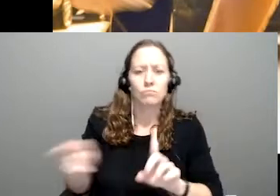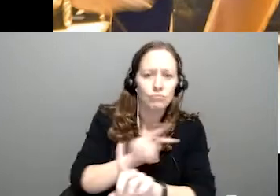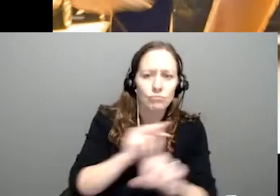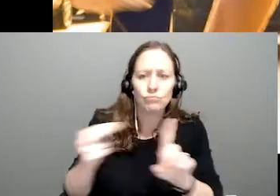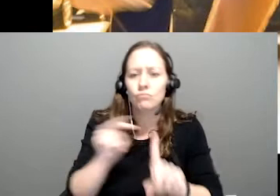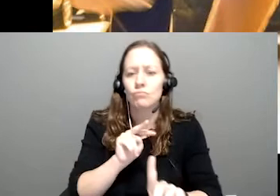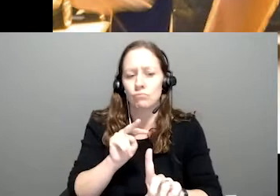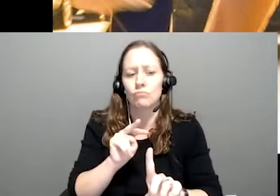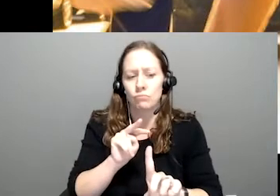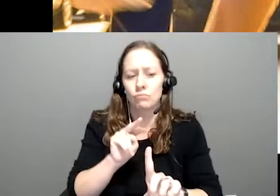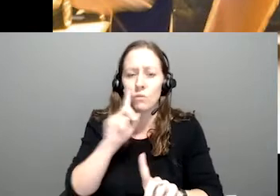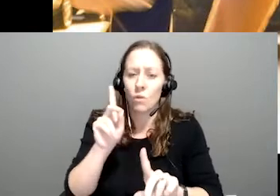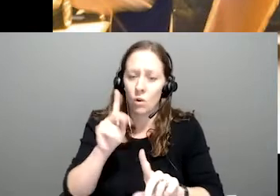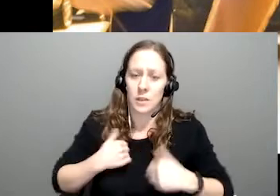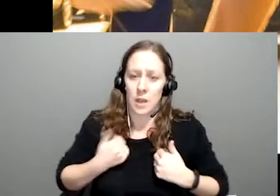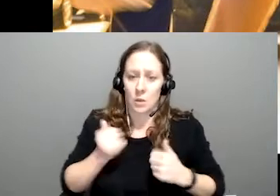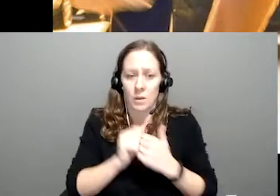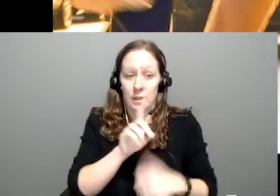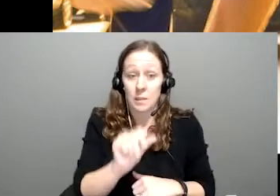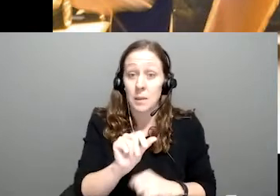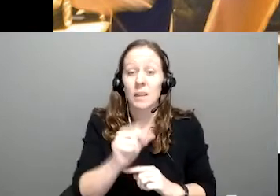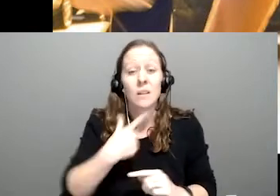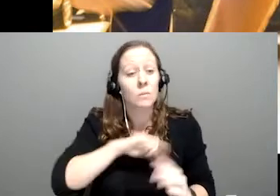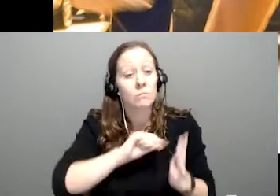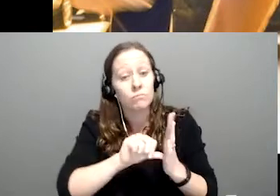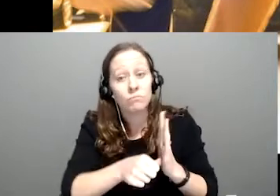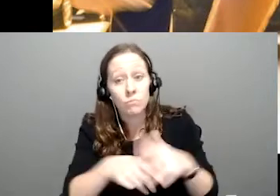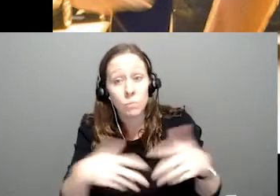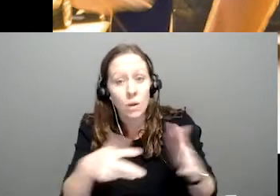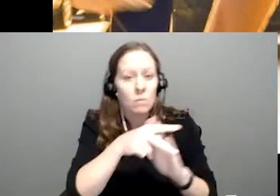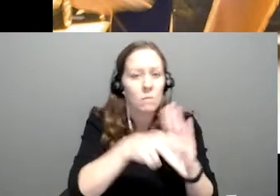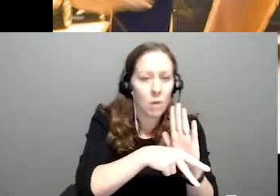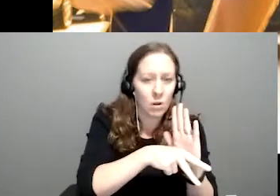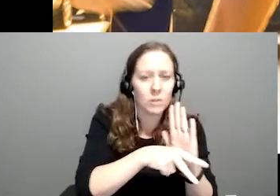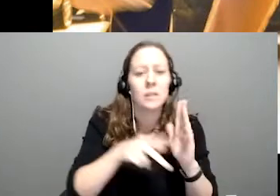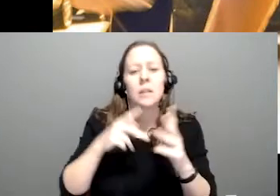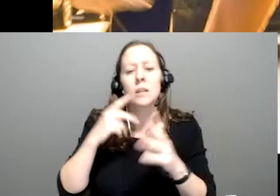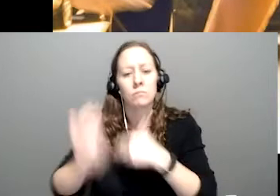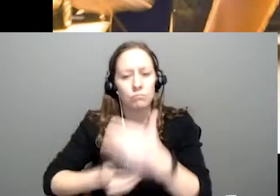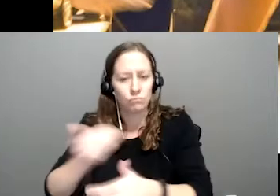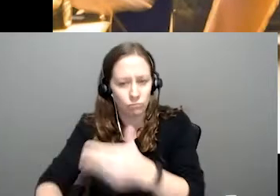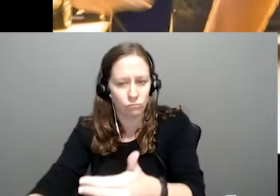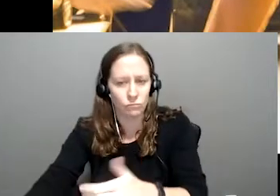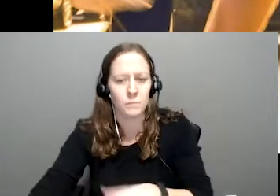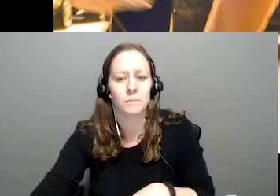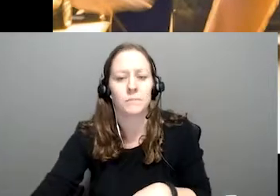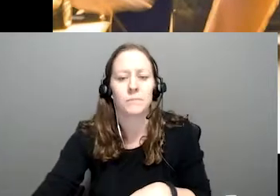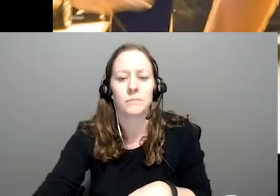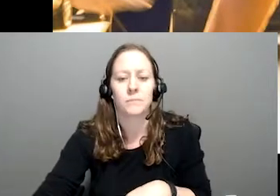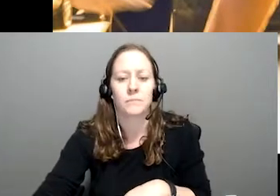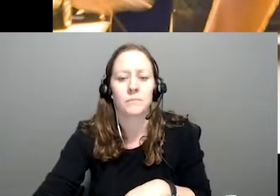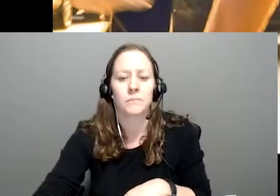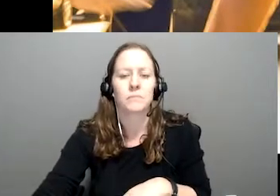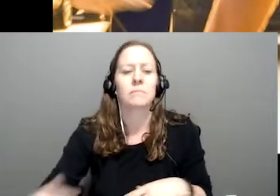disabilities, specifically highlighting opportunities for policy and practice. It is my pleasure to introduce you to our three